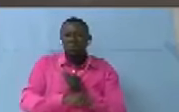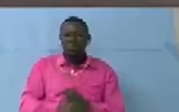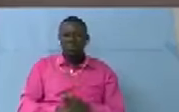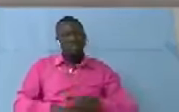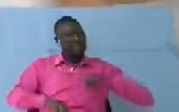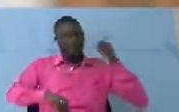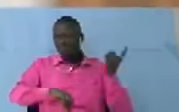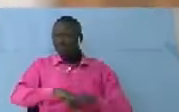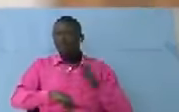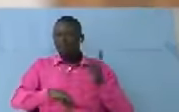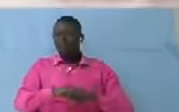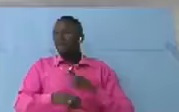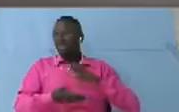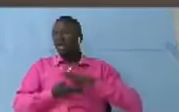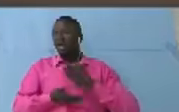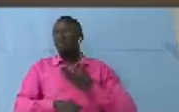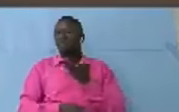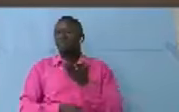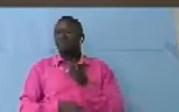The bitters, that was the cause.